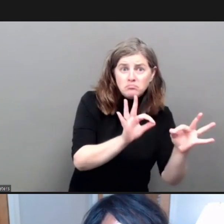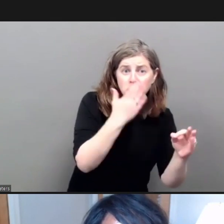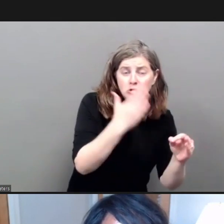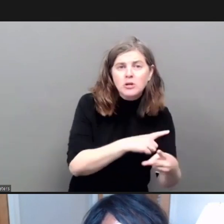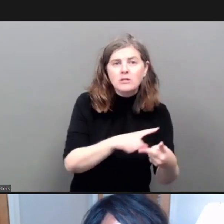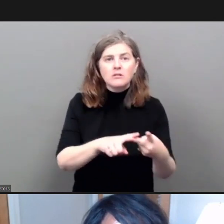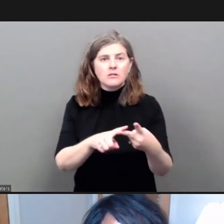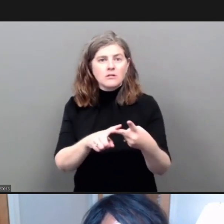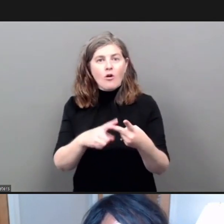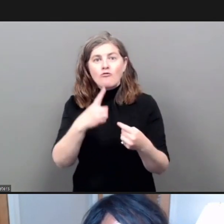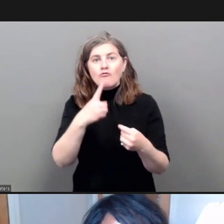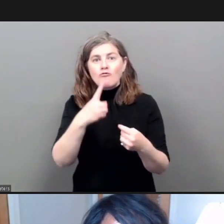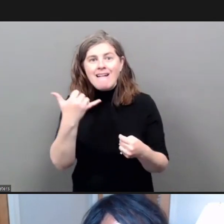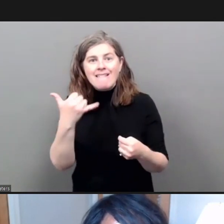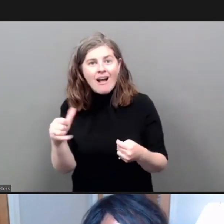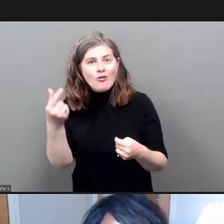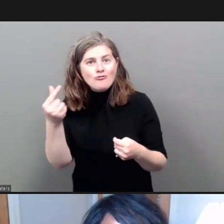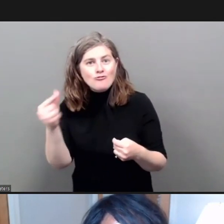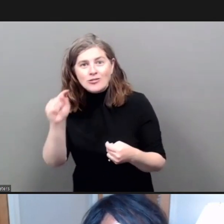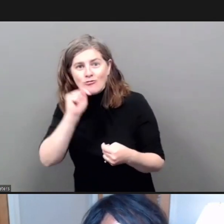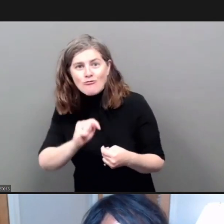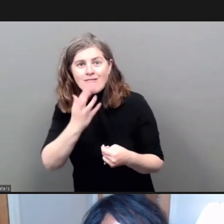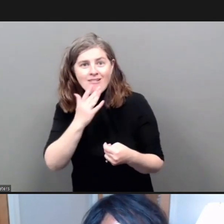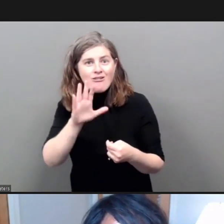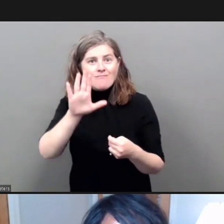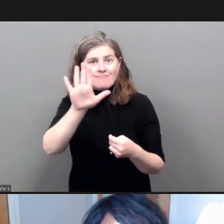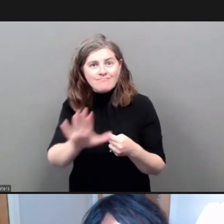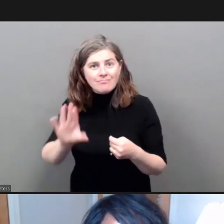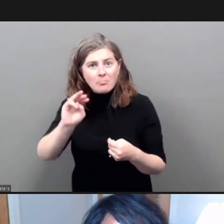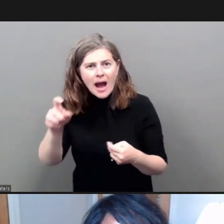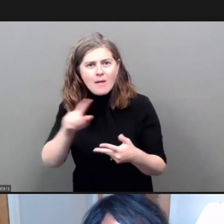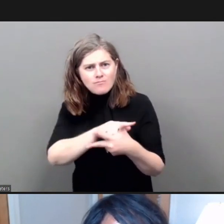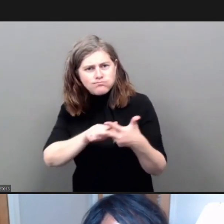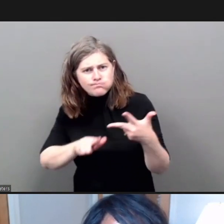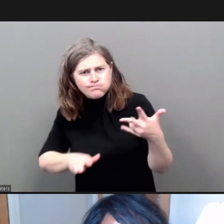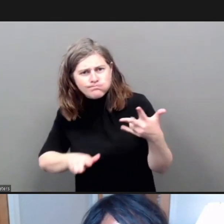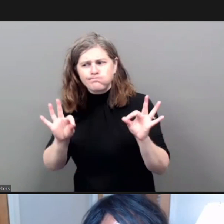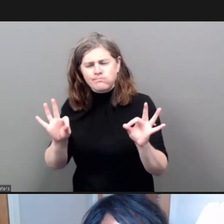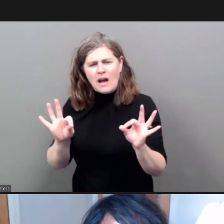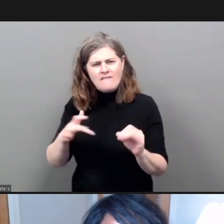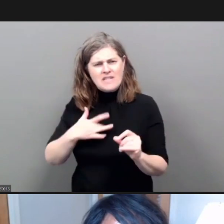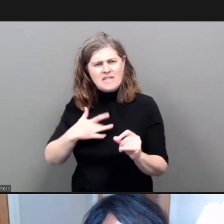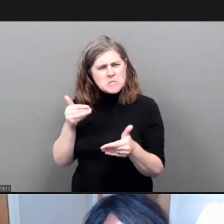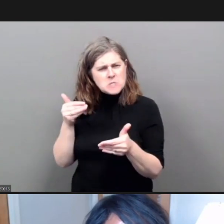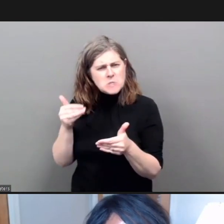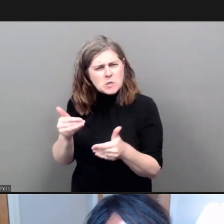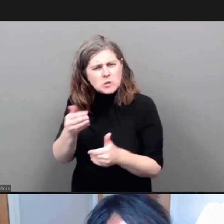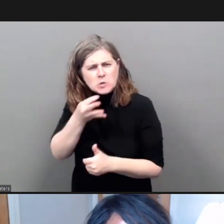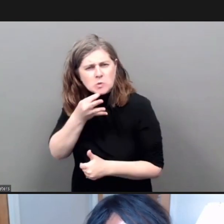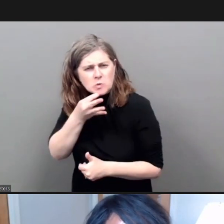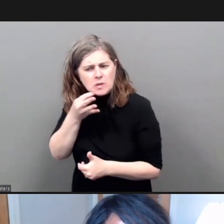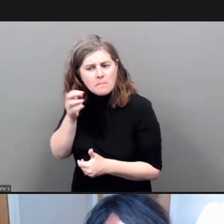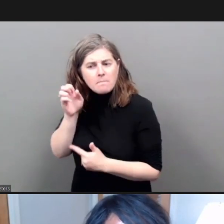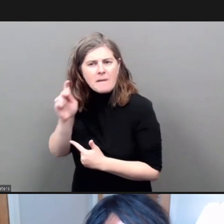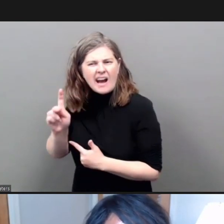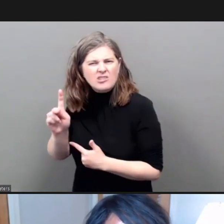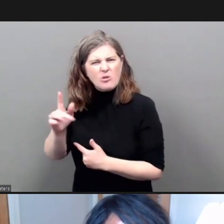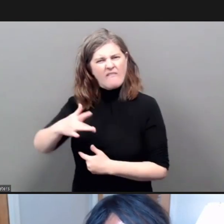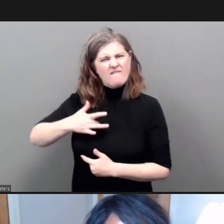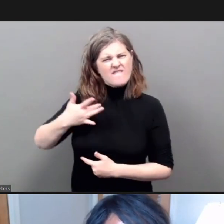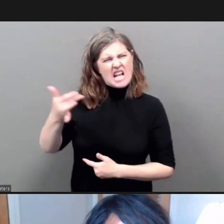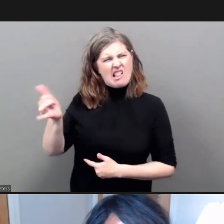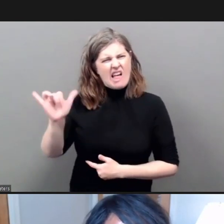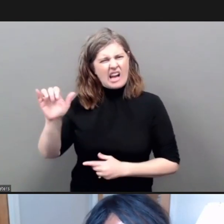with red, yellow, green, turquoise, and I think we're getting really close to getting back to something close to a normal